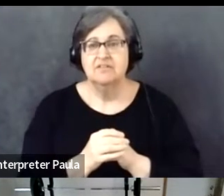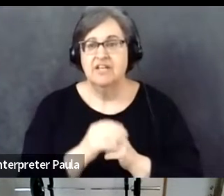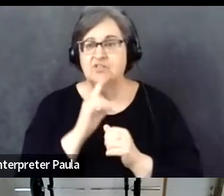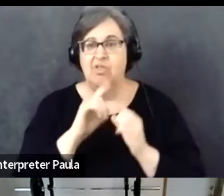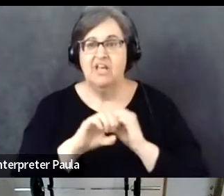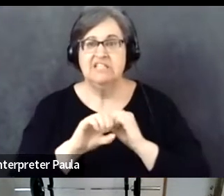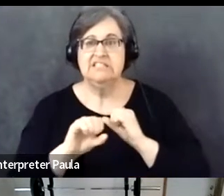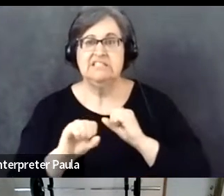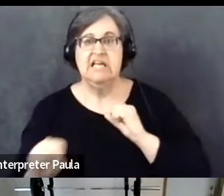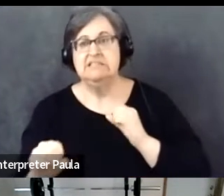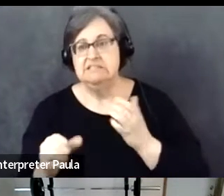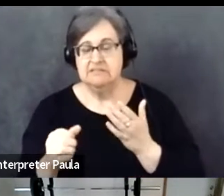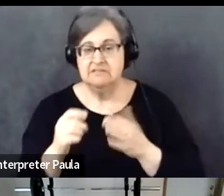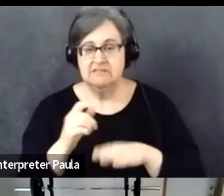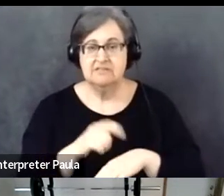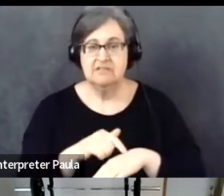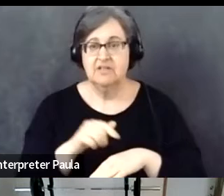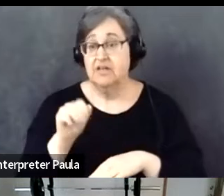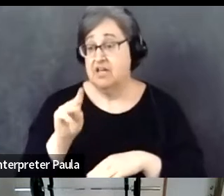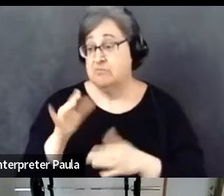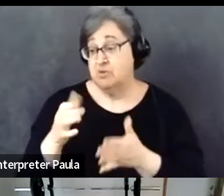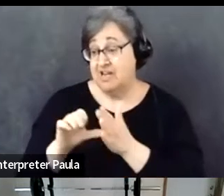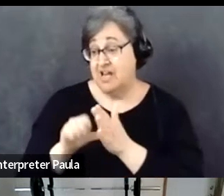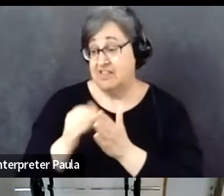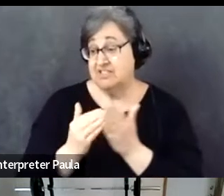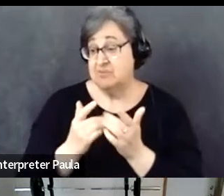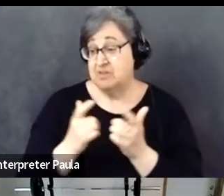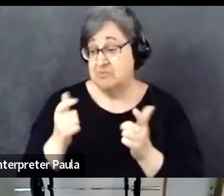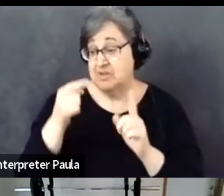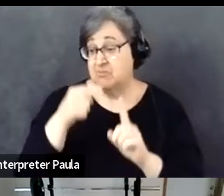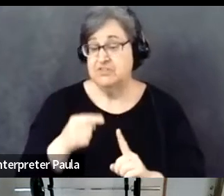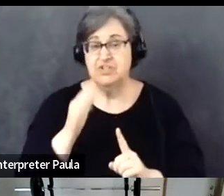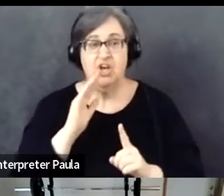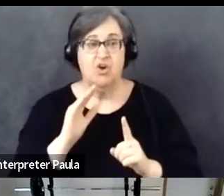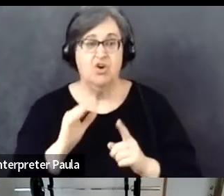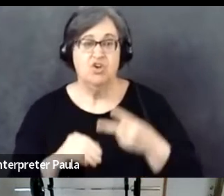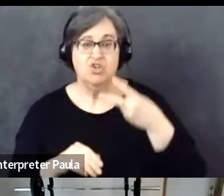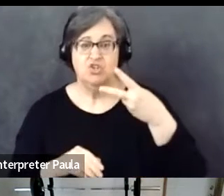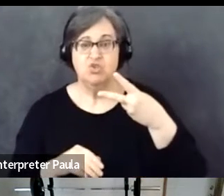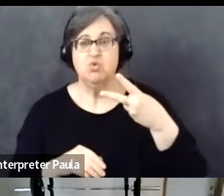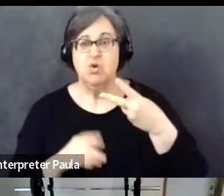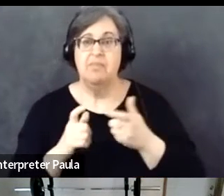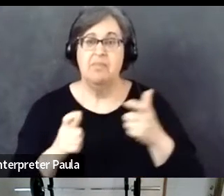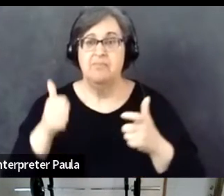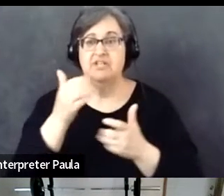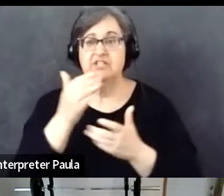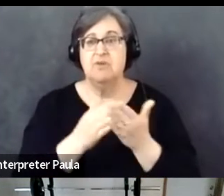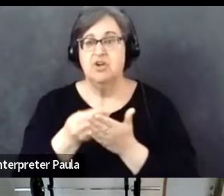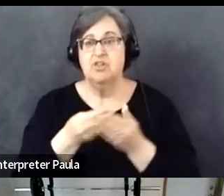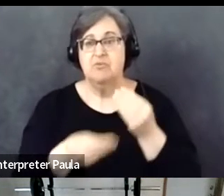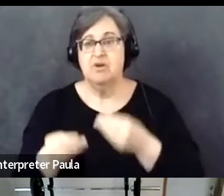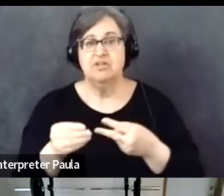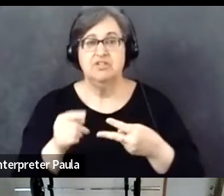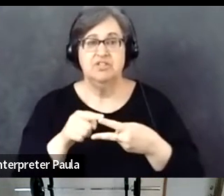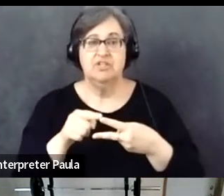period. So do you want to kind of highlight some big ones for us when we can? Yeah, I'm going to just highlight the 2 biggest parts of the budget, which are